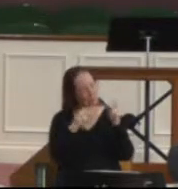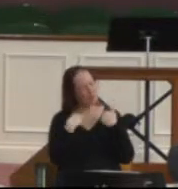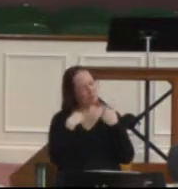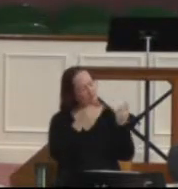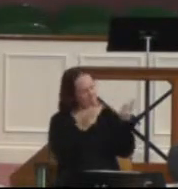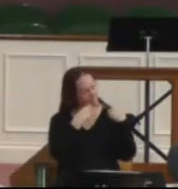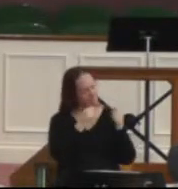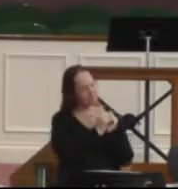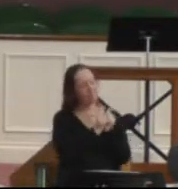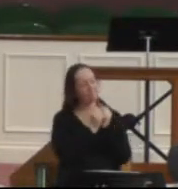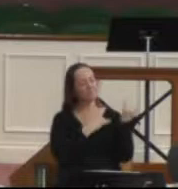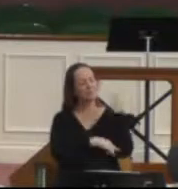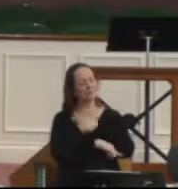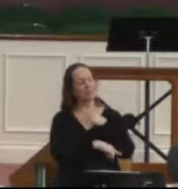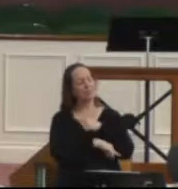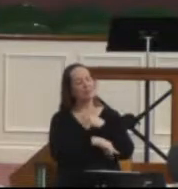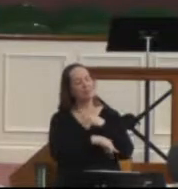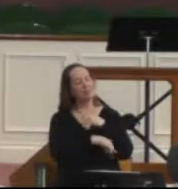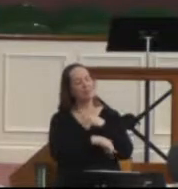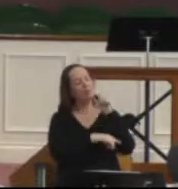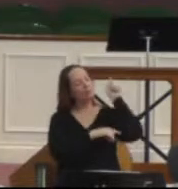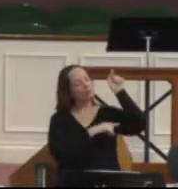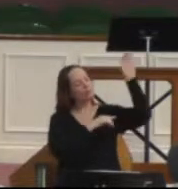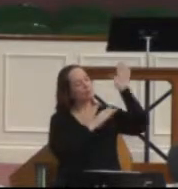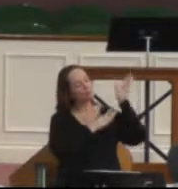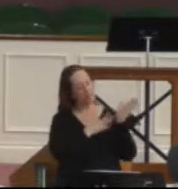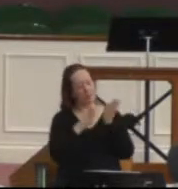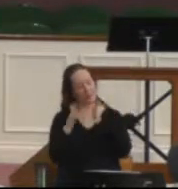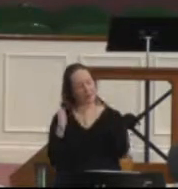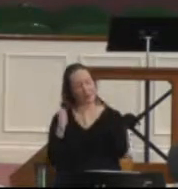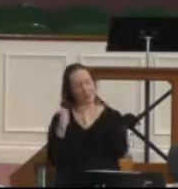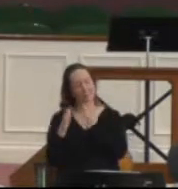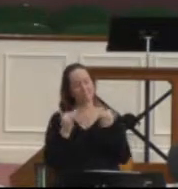Lord, the plans that you have for us even this day,